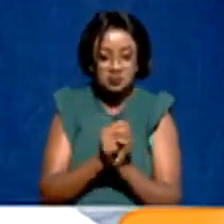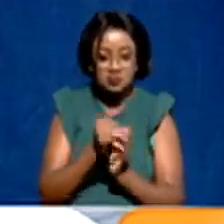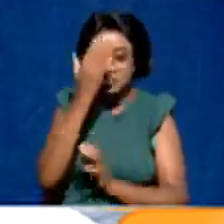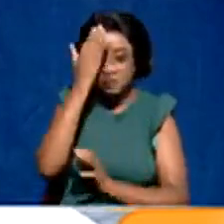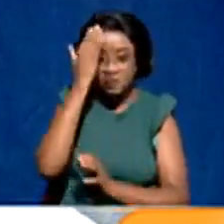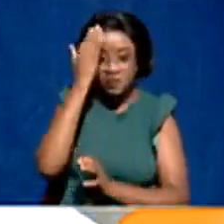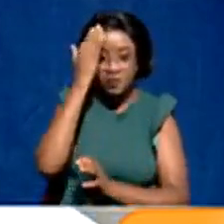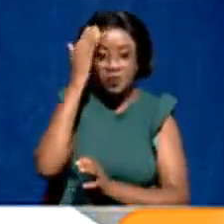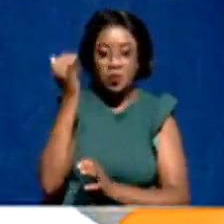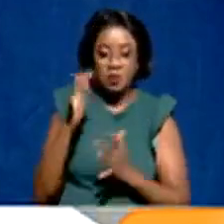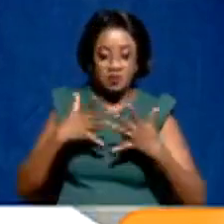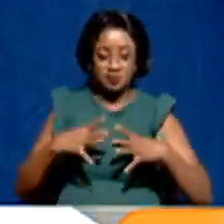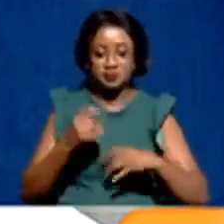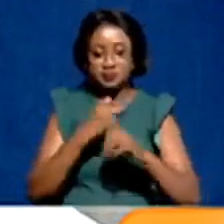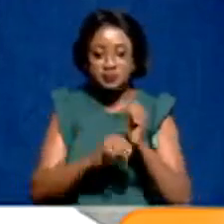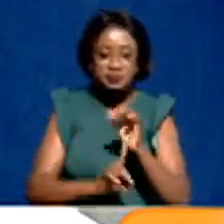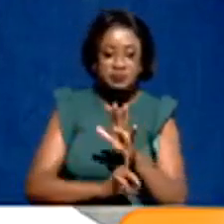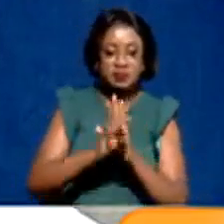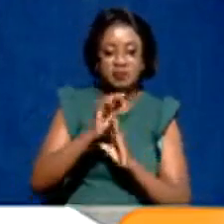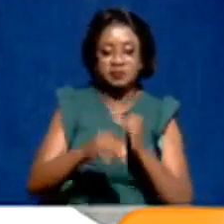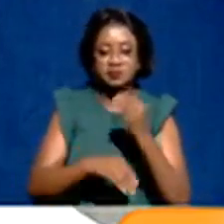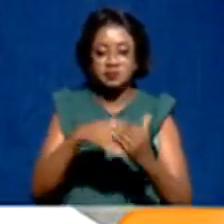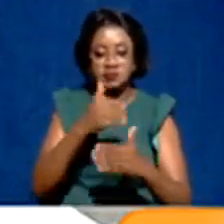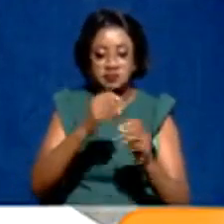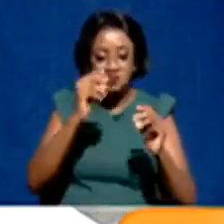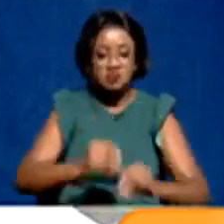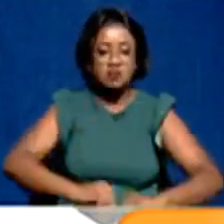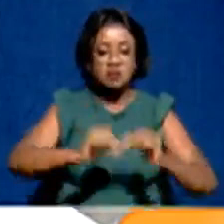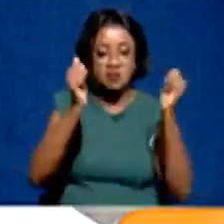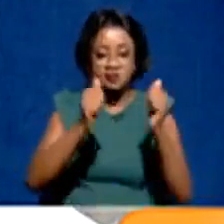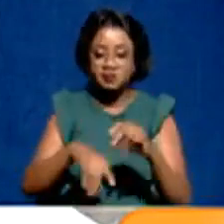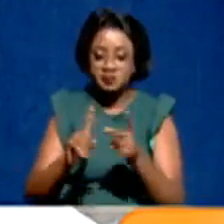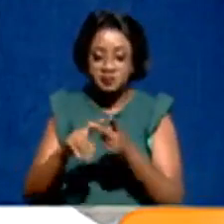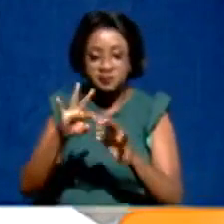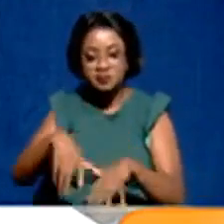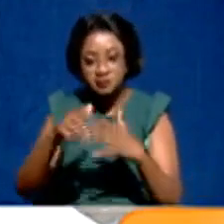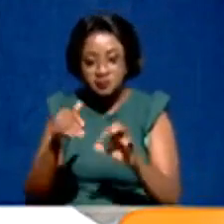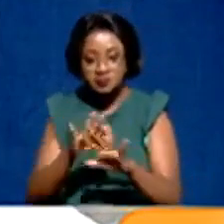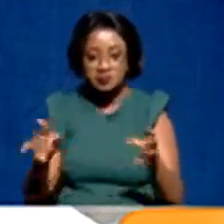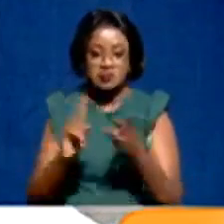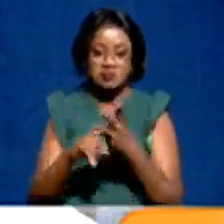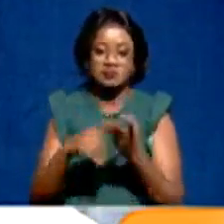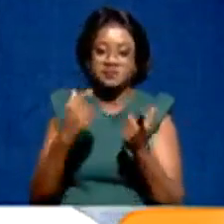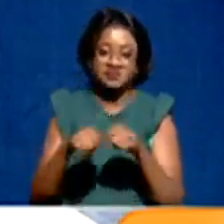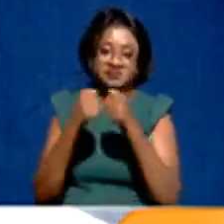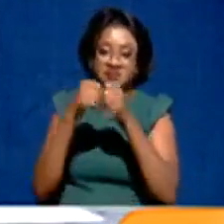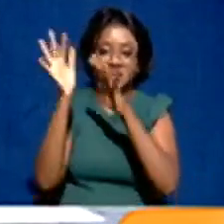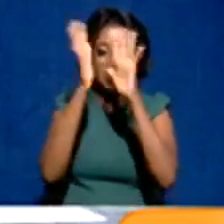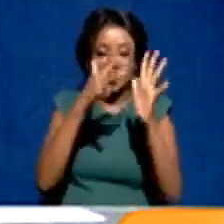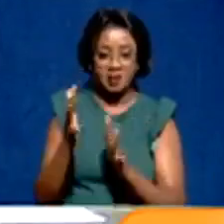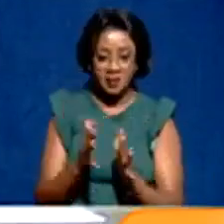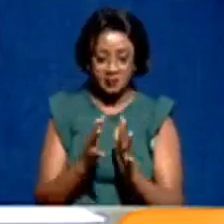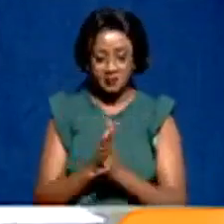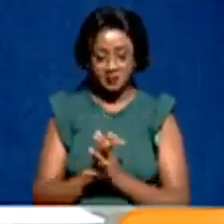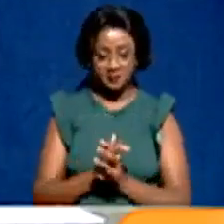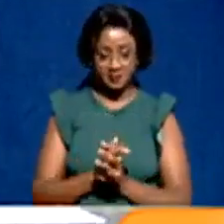due to human activities like development, demand for land for agriculture, and of course, pollution. Communities in the coastal region